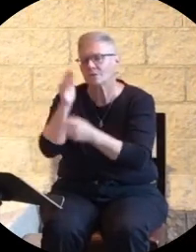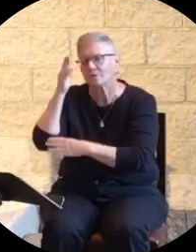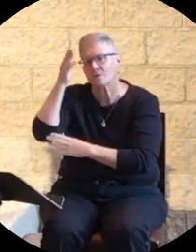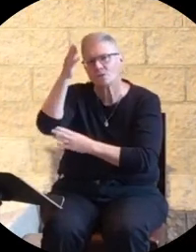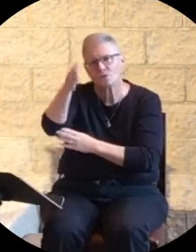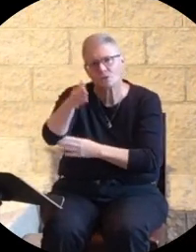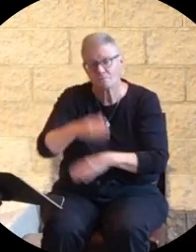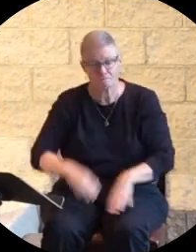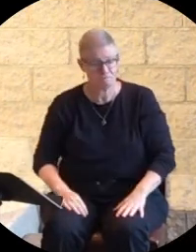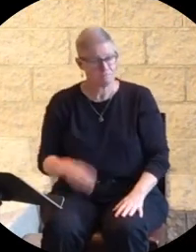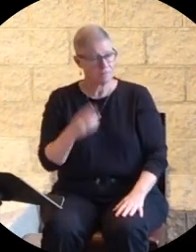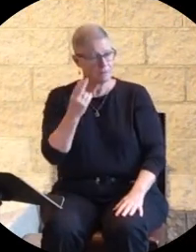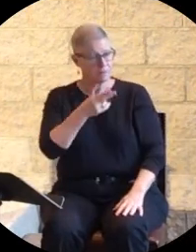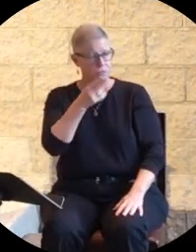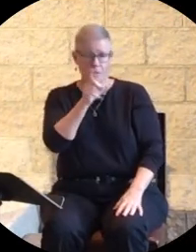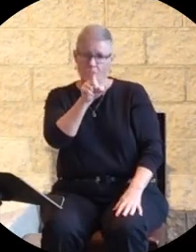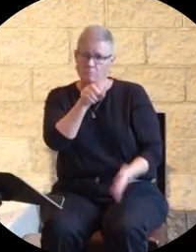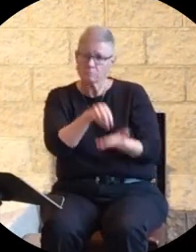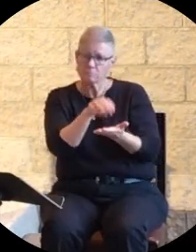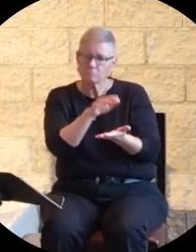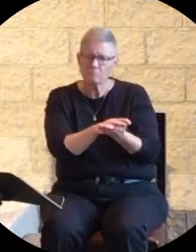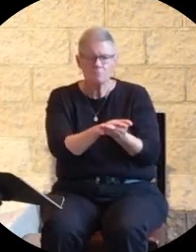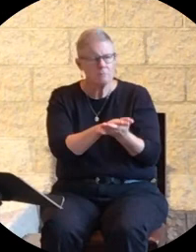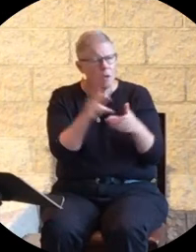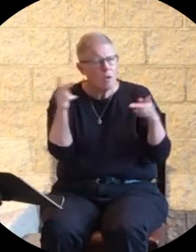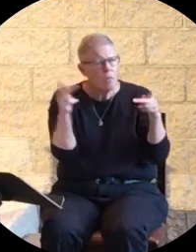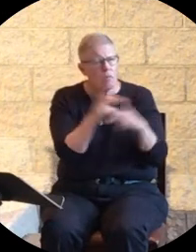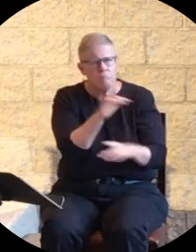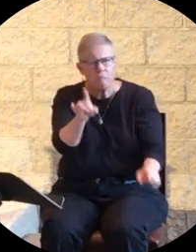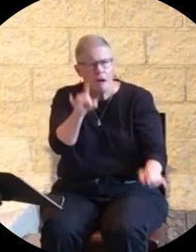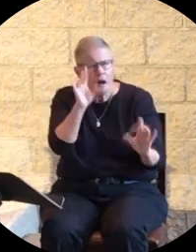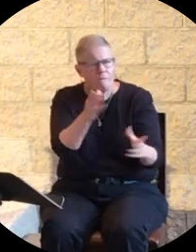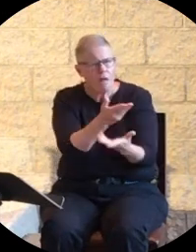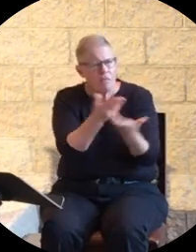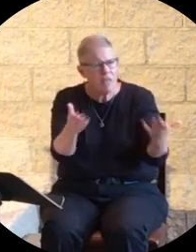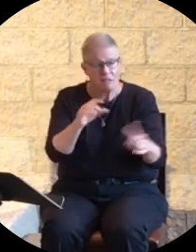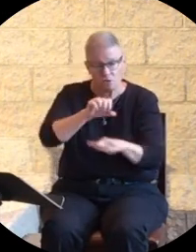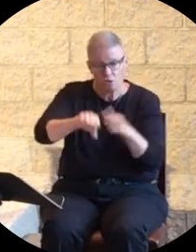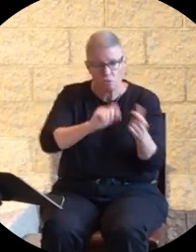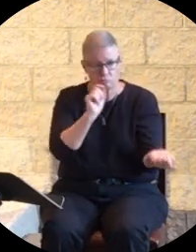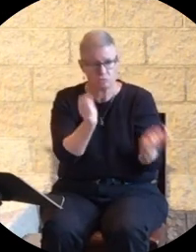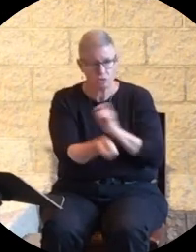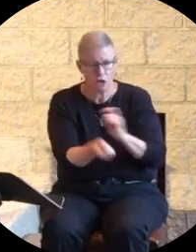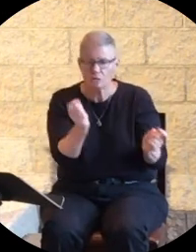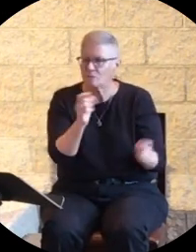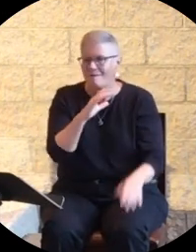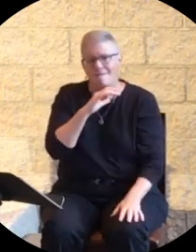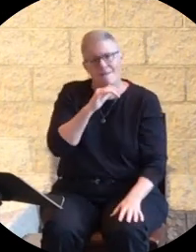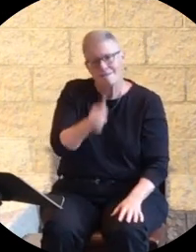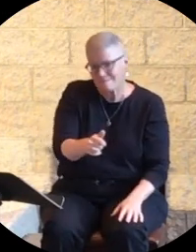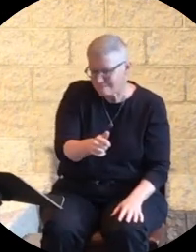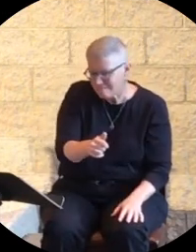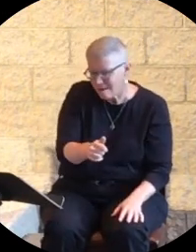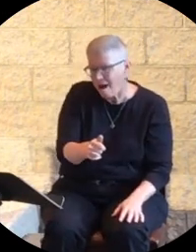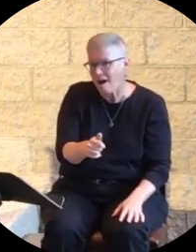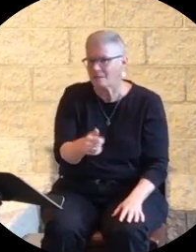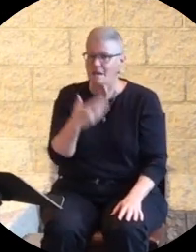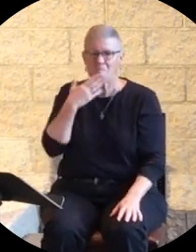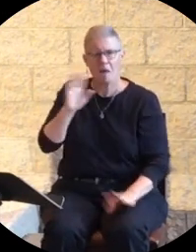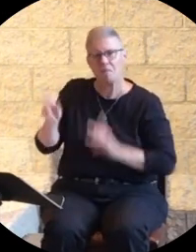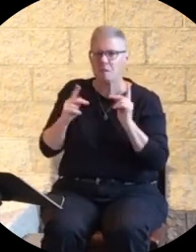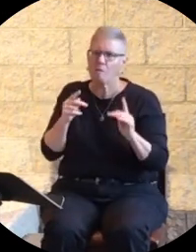History will have to record that the greatest tragedy of this period of social transition was not the strident clamor of the bad